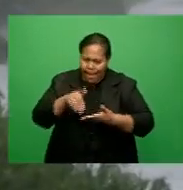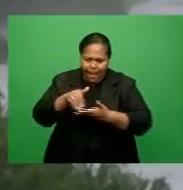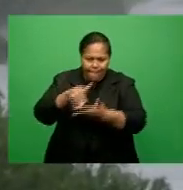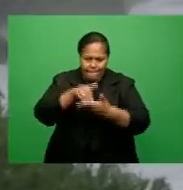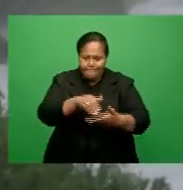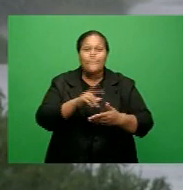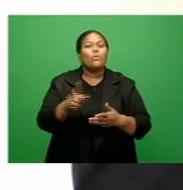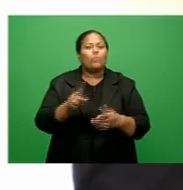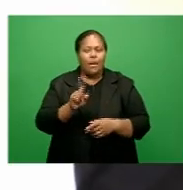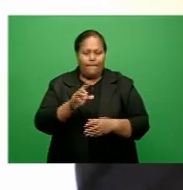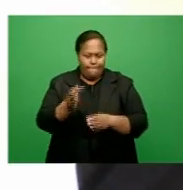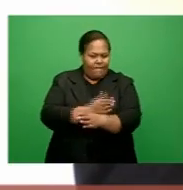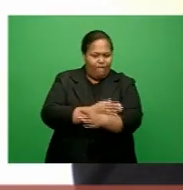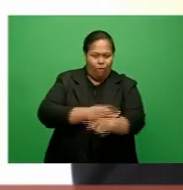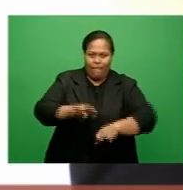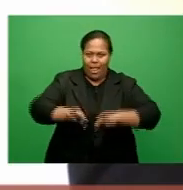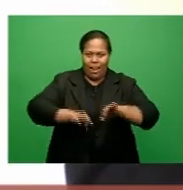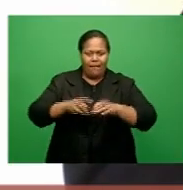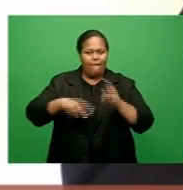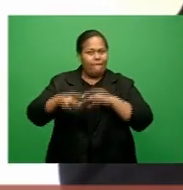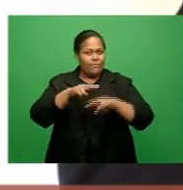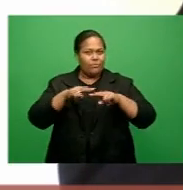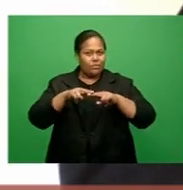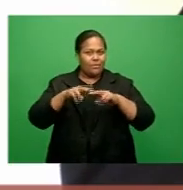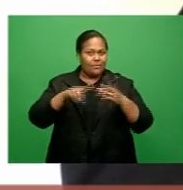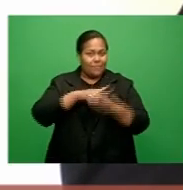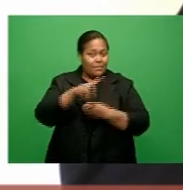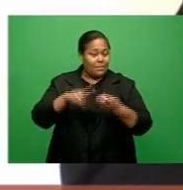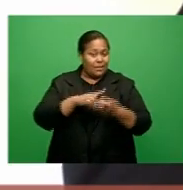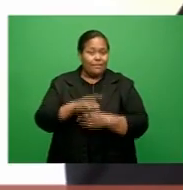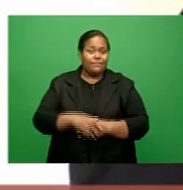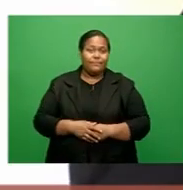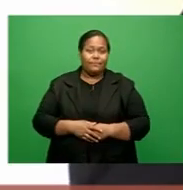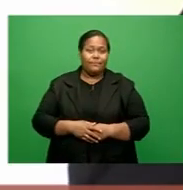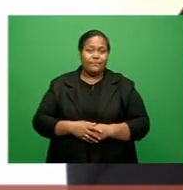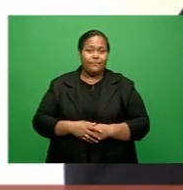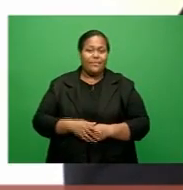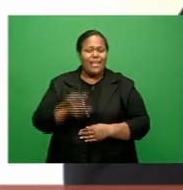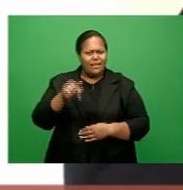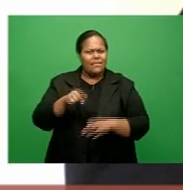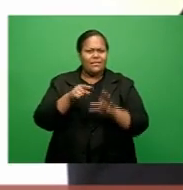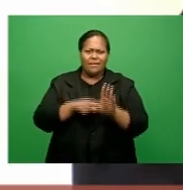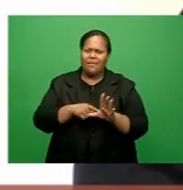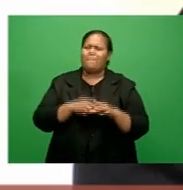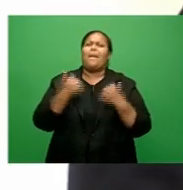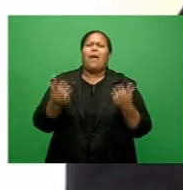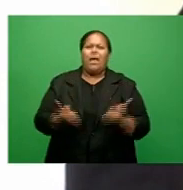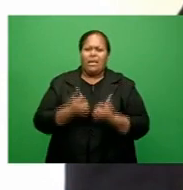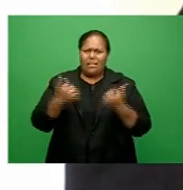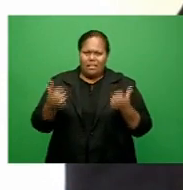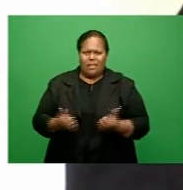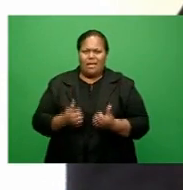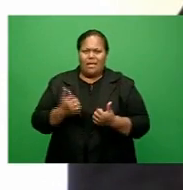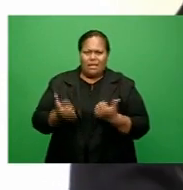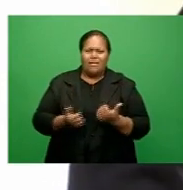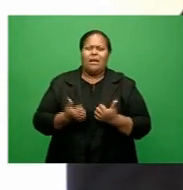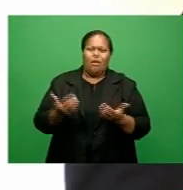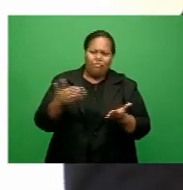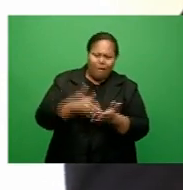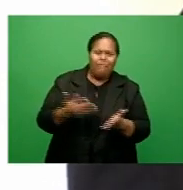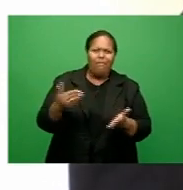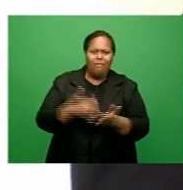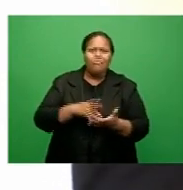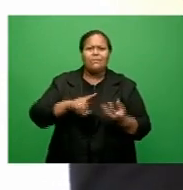efforts in Fiji. It's set to be an era of escalating disaster and climate risk, with disasters